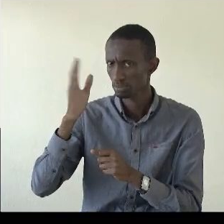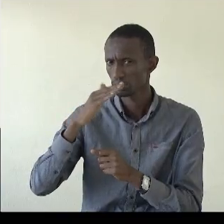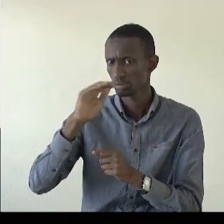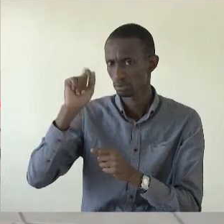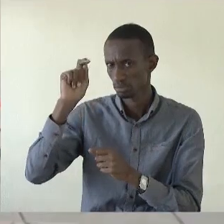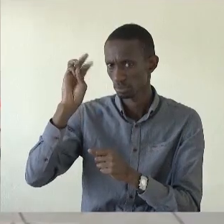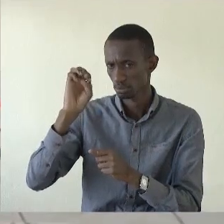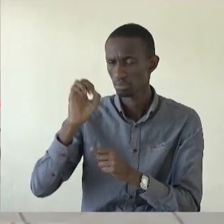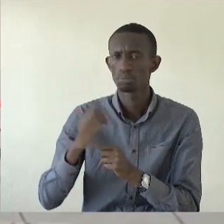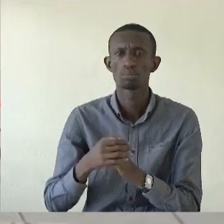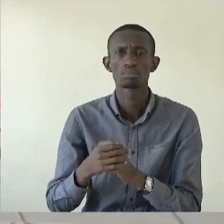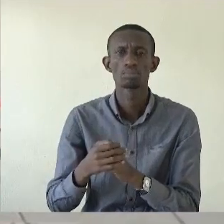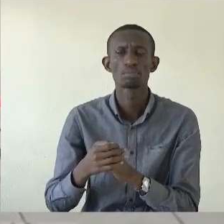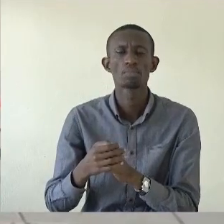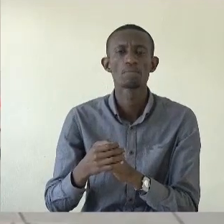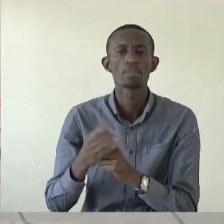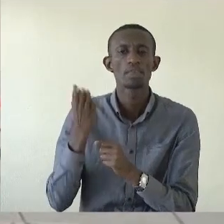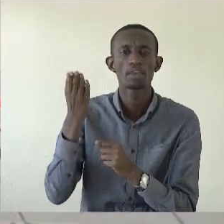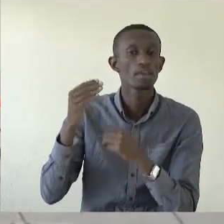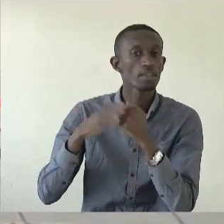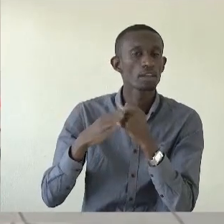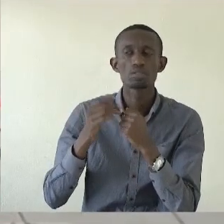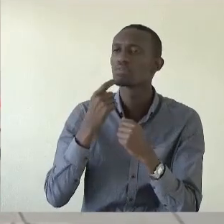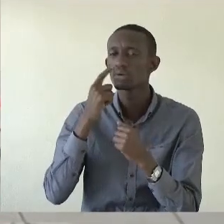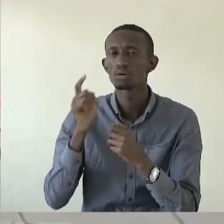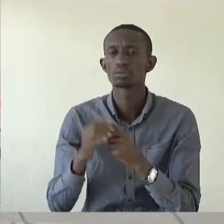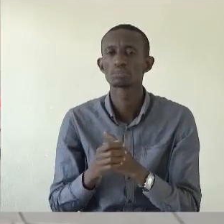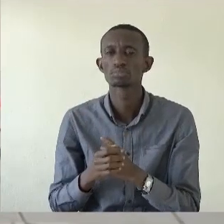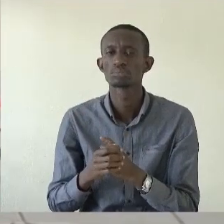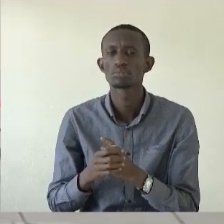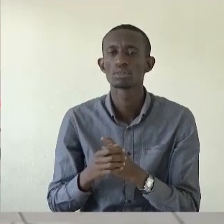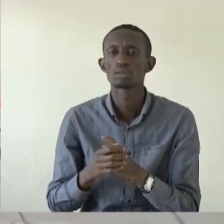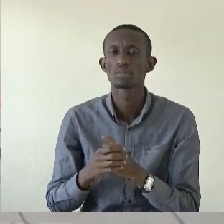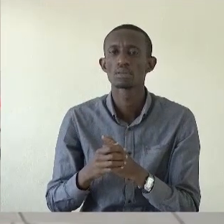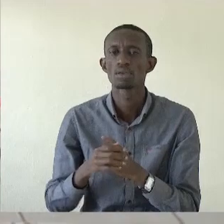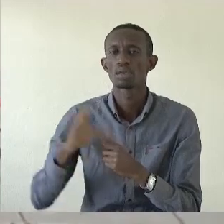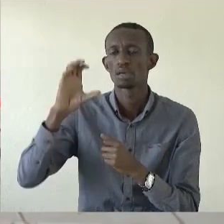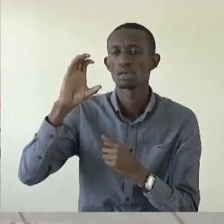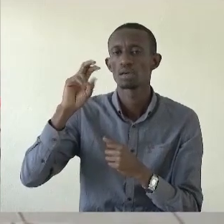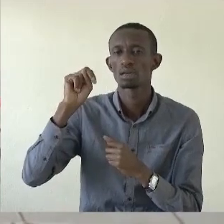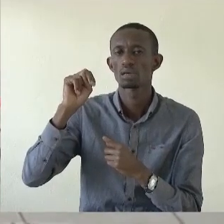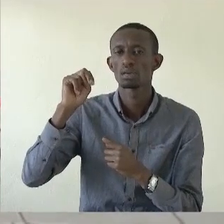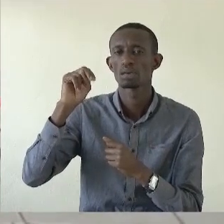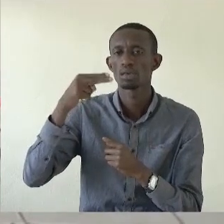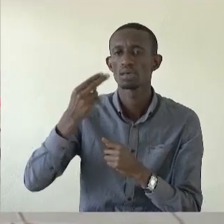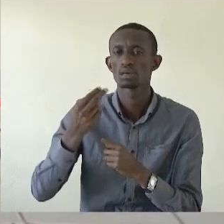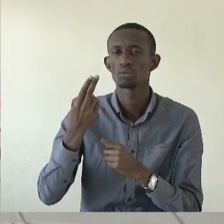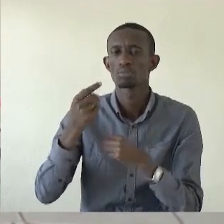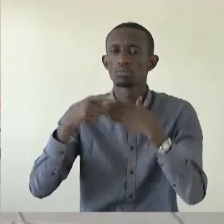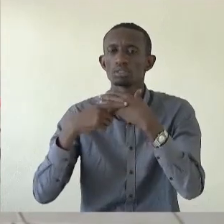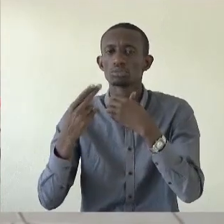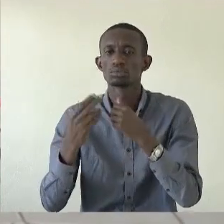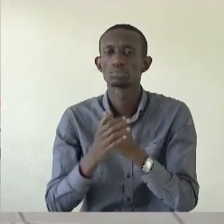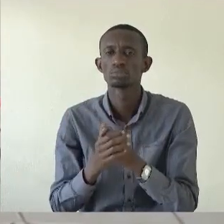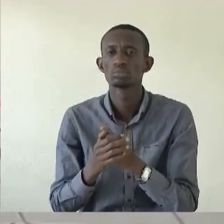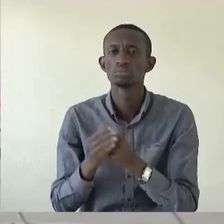be 18 minus 2, that is 16. That is, so it is not an alkyne. So it doesn't belong